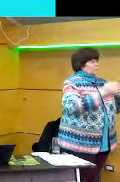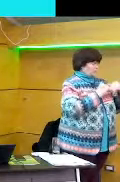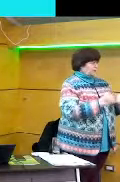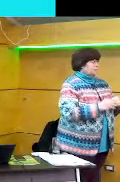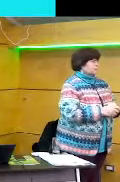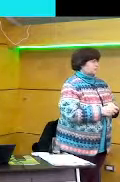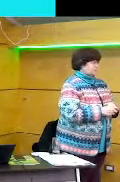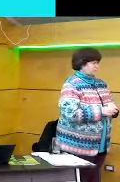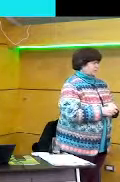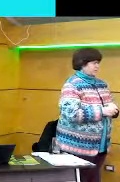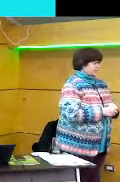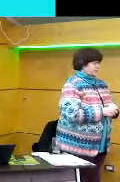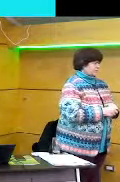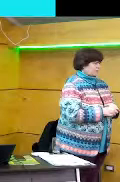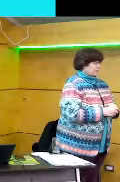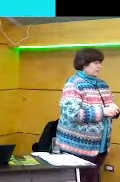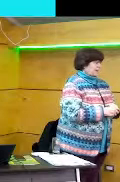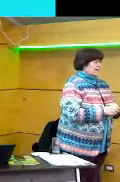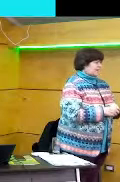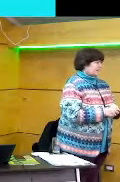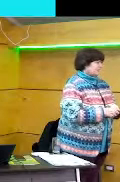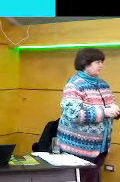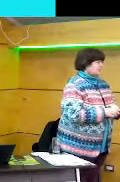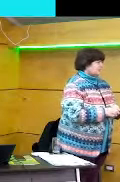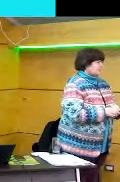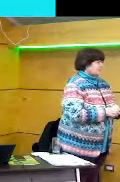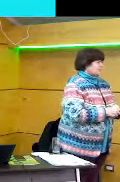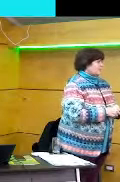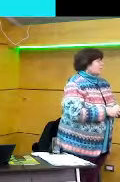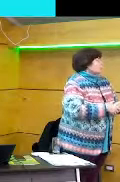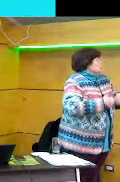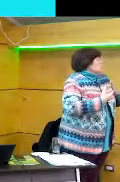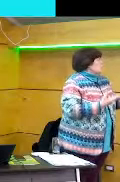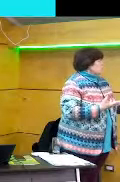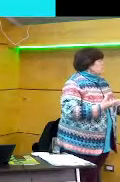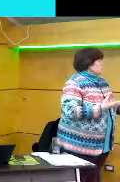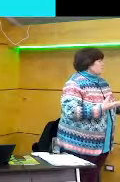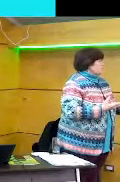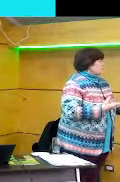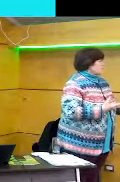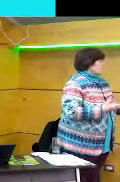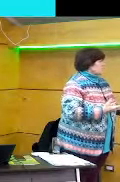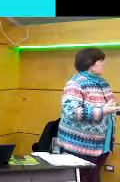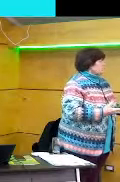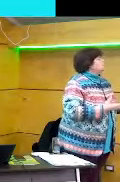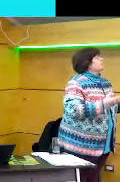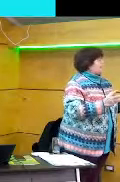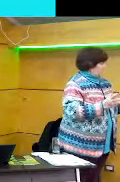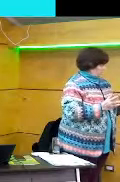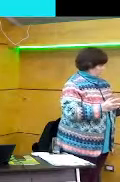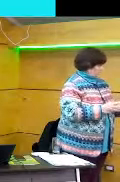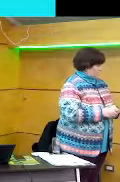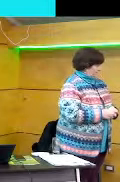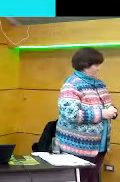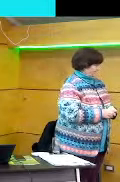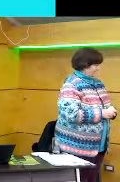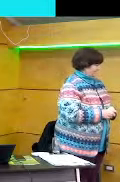doing with your students? And what do you think you should add?